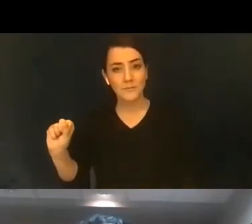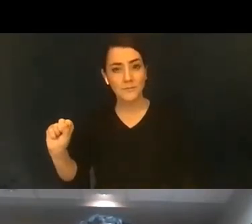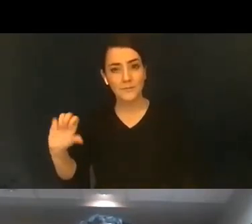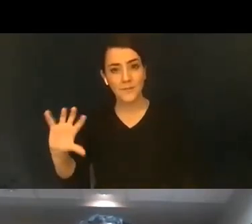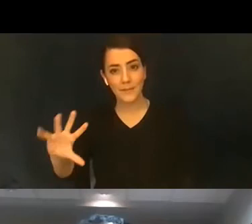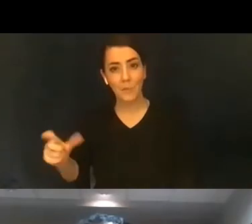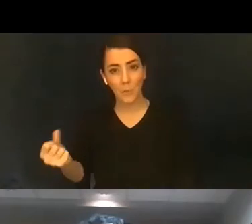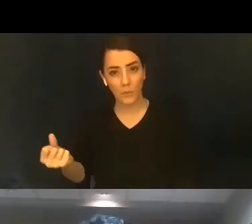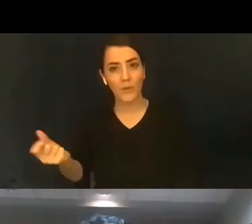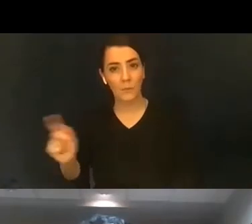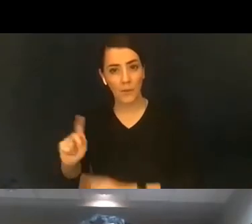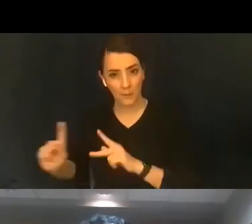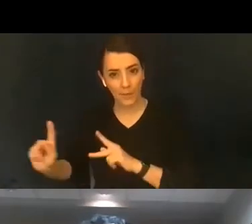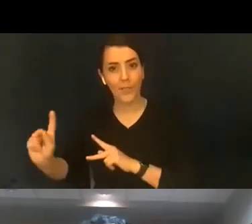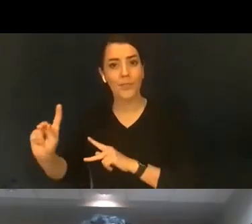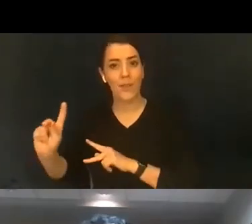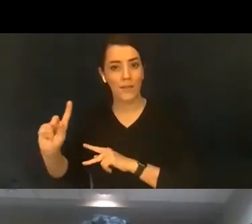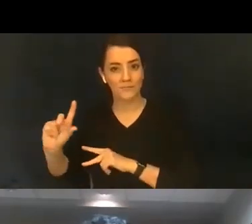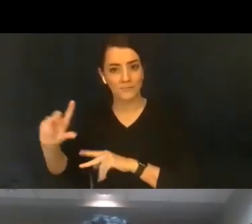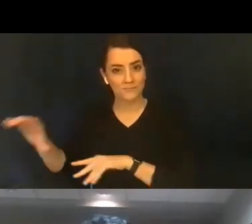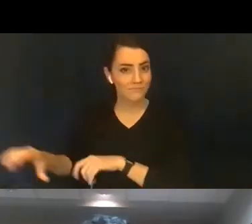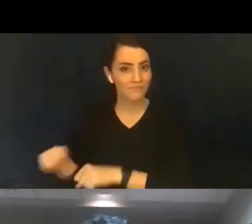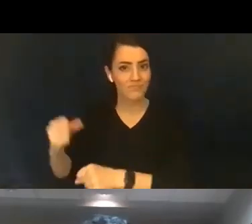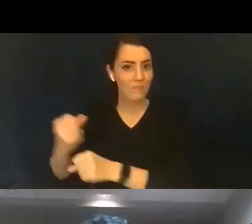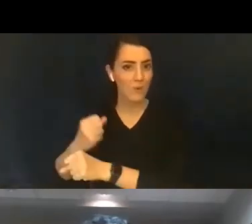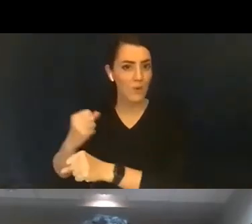alongside American armed forces